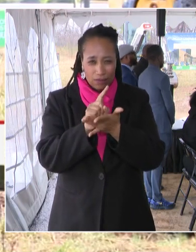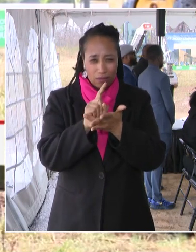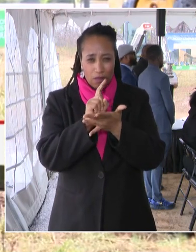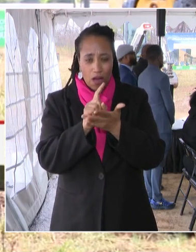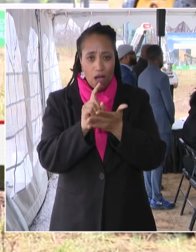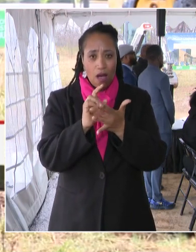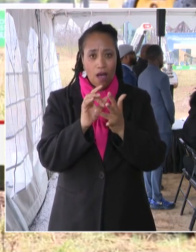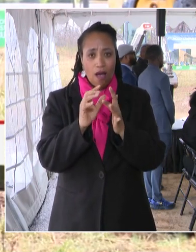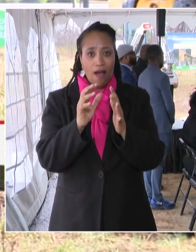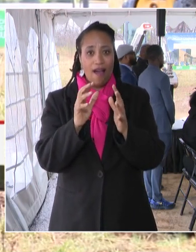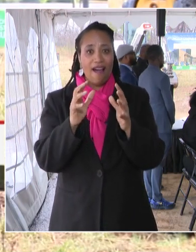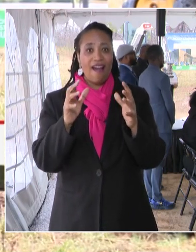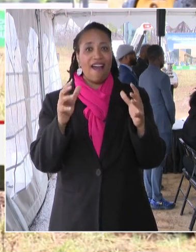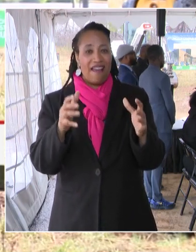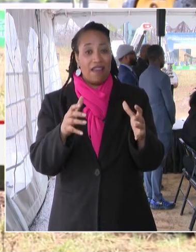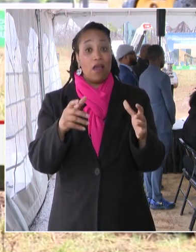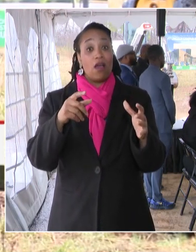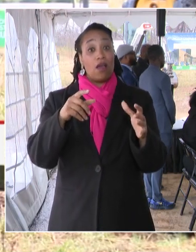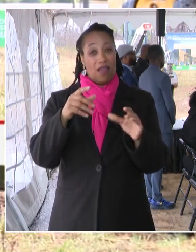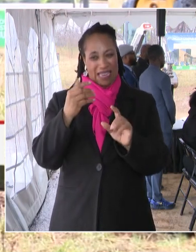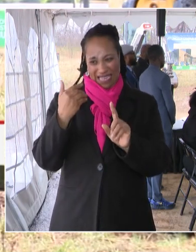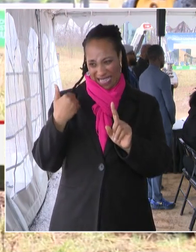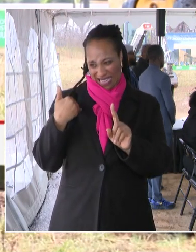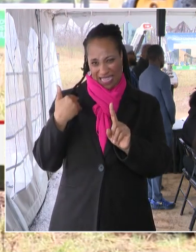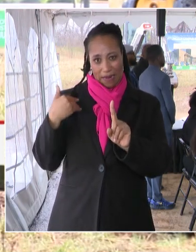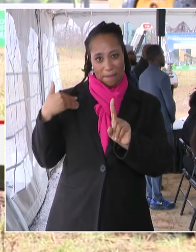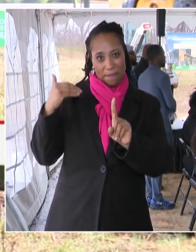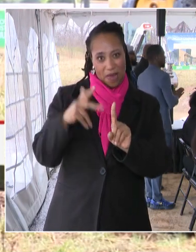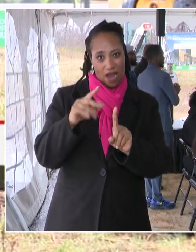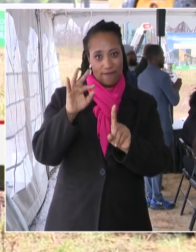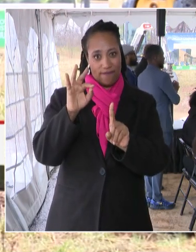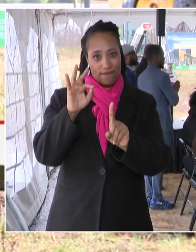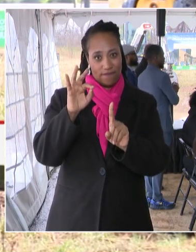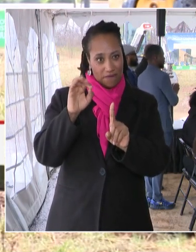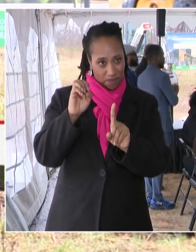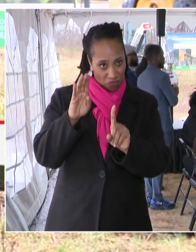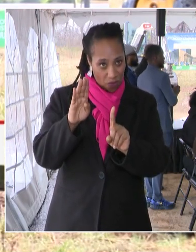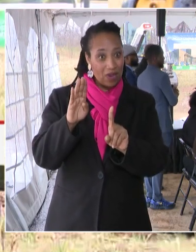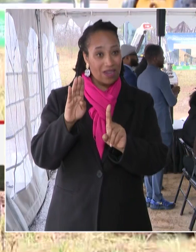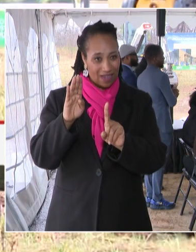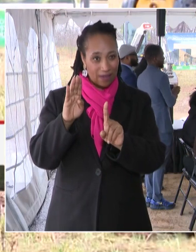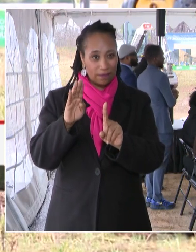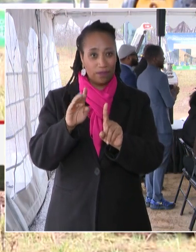of 2027 to cut the ribbon on this brand new facility.